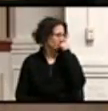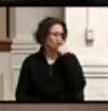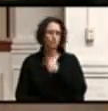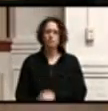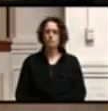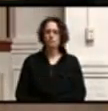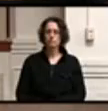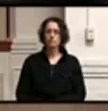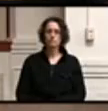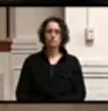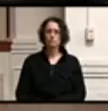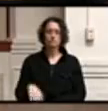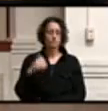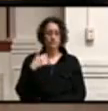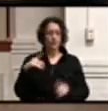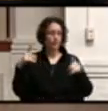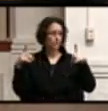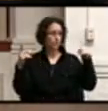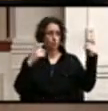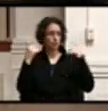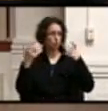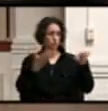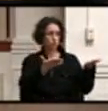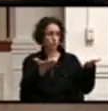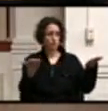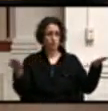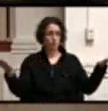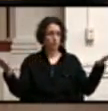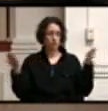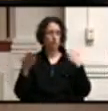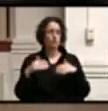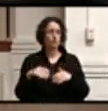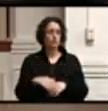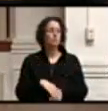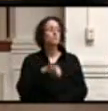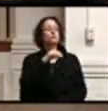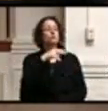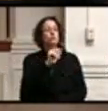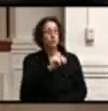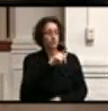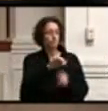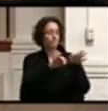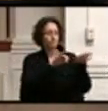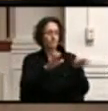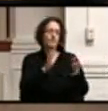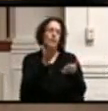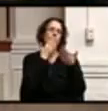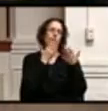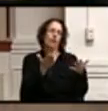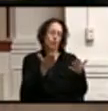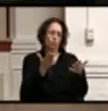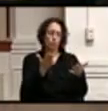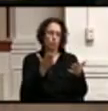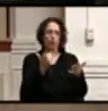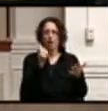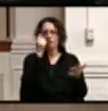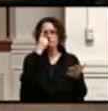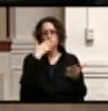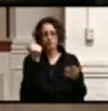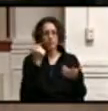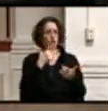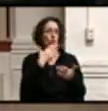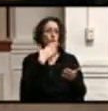Questions from anybody on the board or anybody who's in attendance? John, that was a way helpful presentation. Thank you. Thank you. Thank you. And good